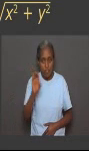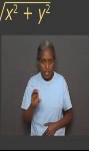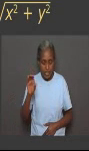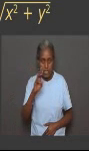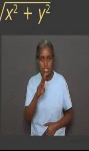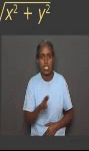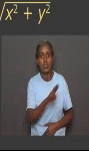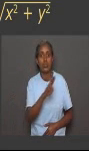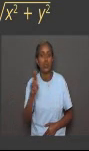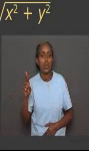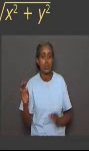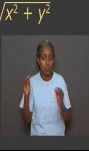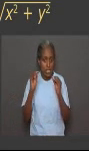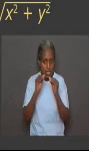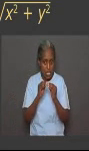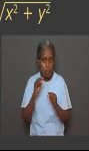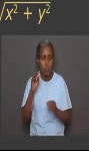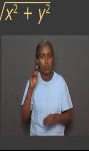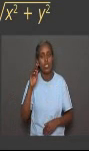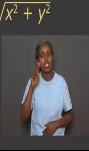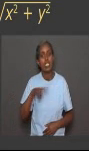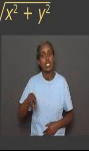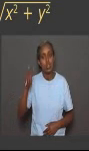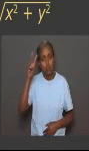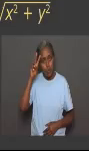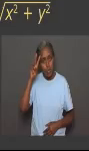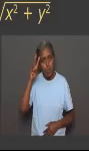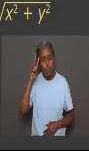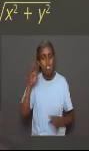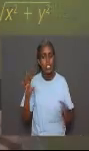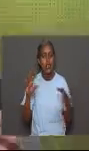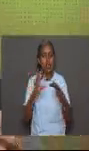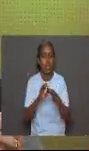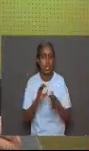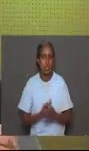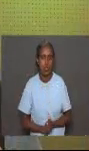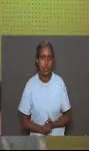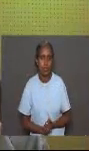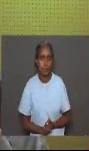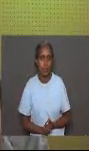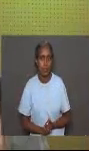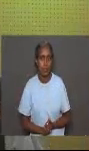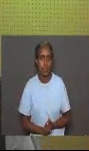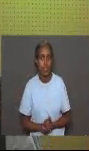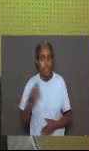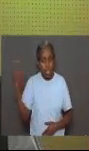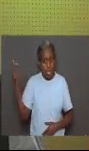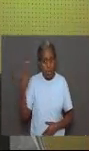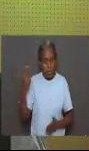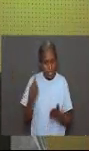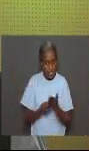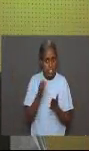root of the sum of the squares of the coordinates. Apply this